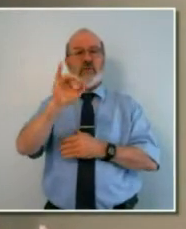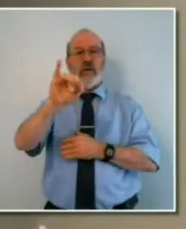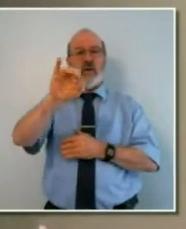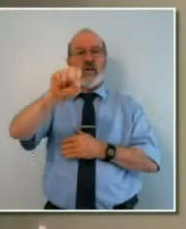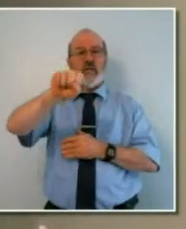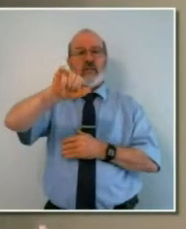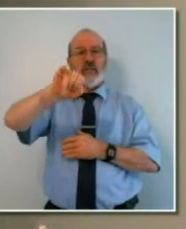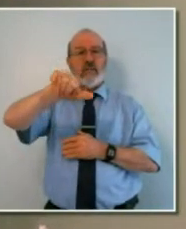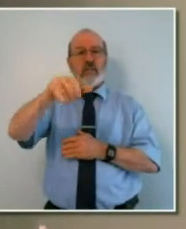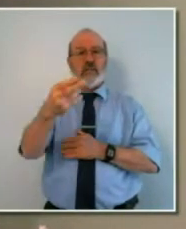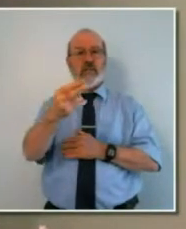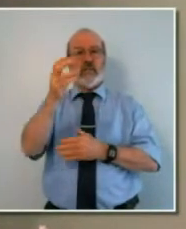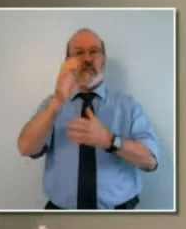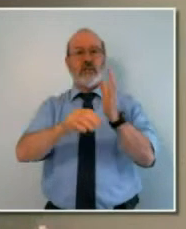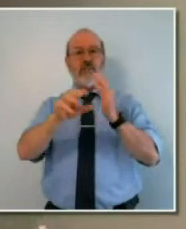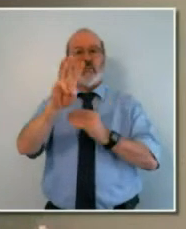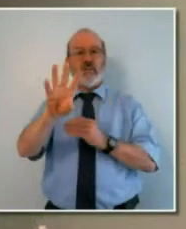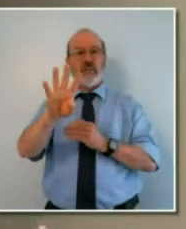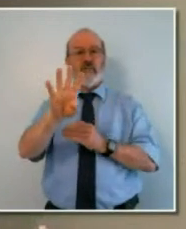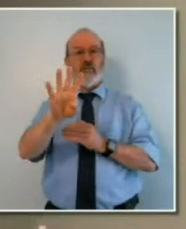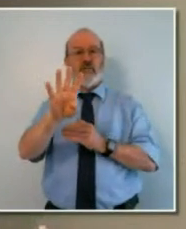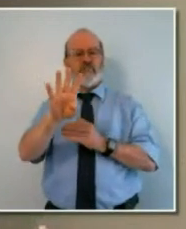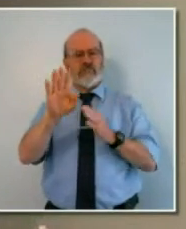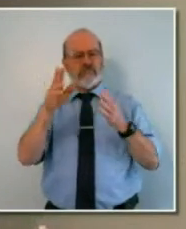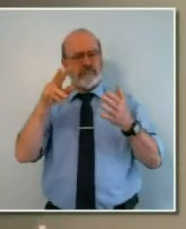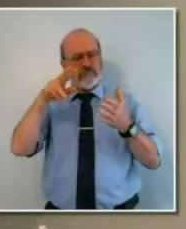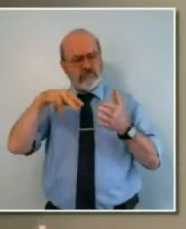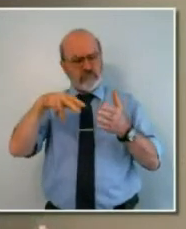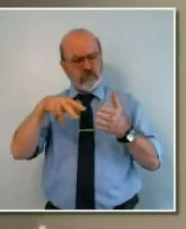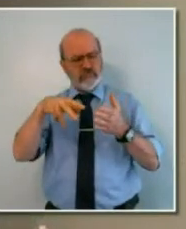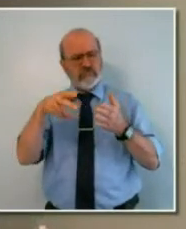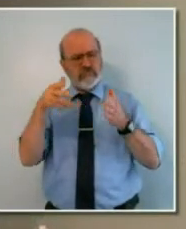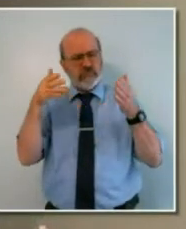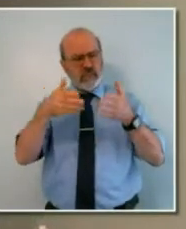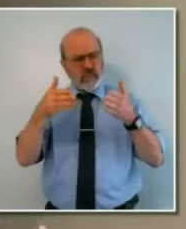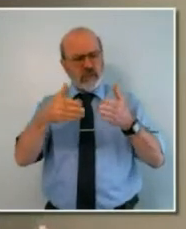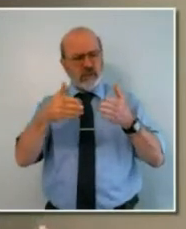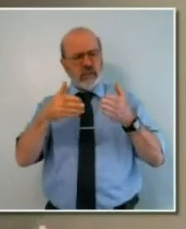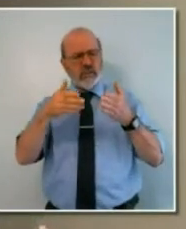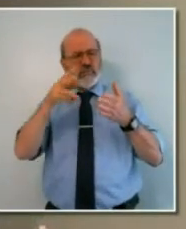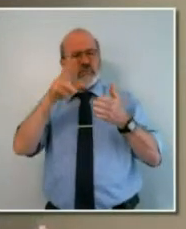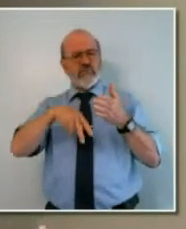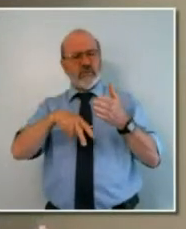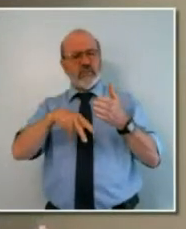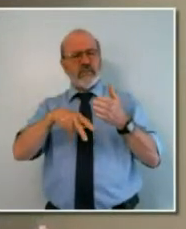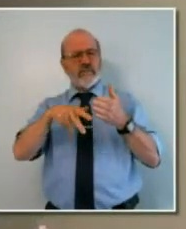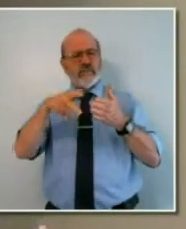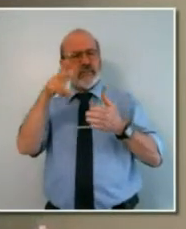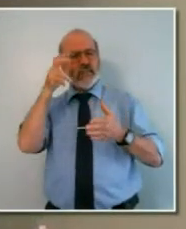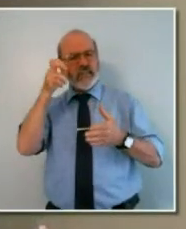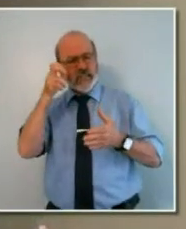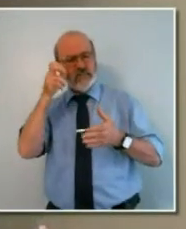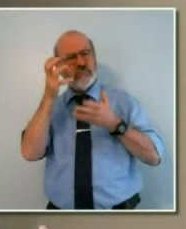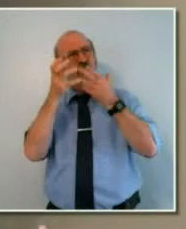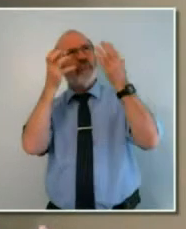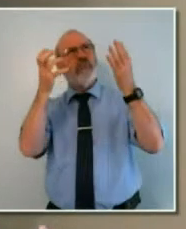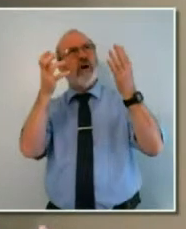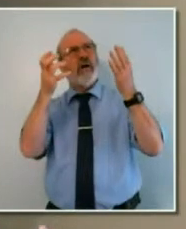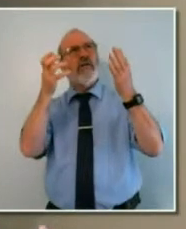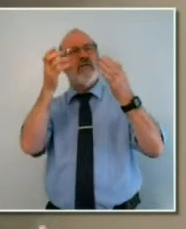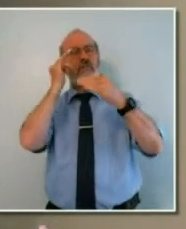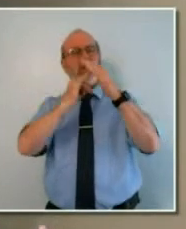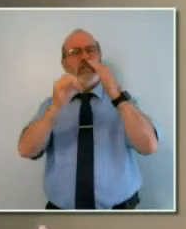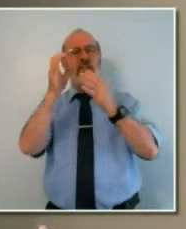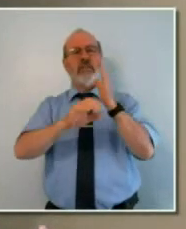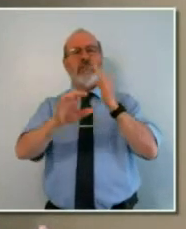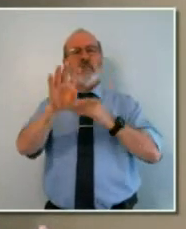we read and get the heartbeat of the cry from the lips of Isaiah here in Isaiah 64. And